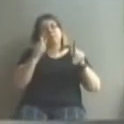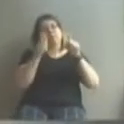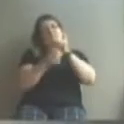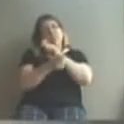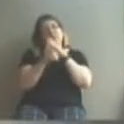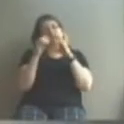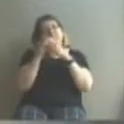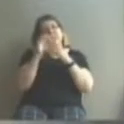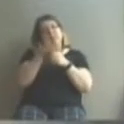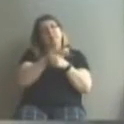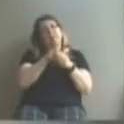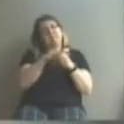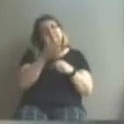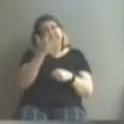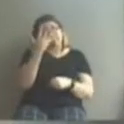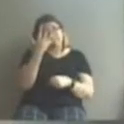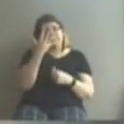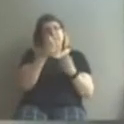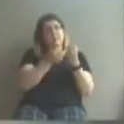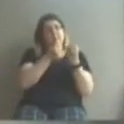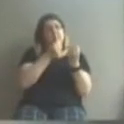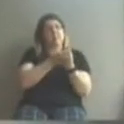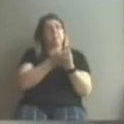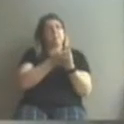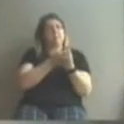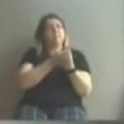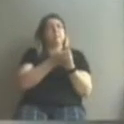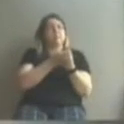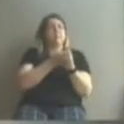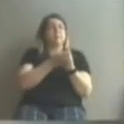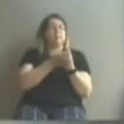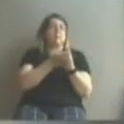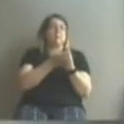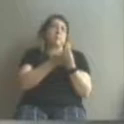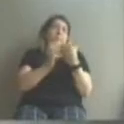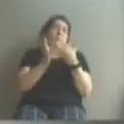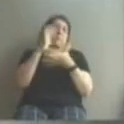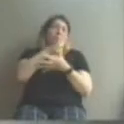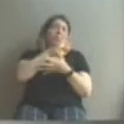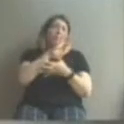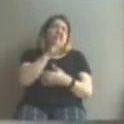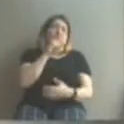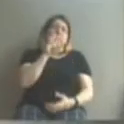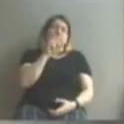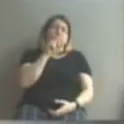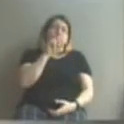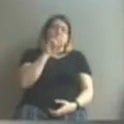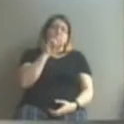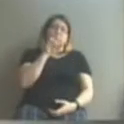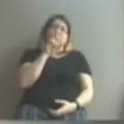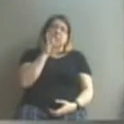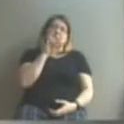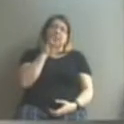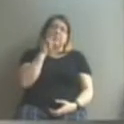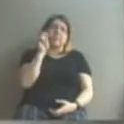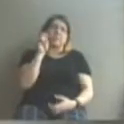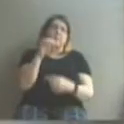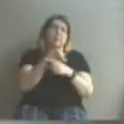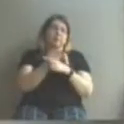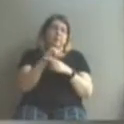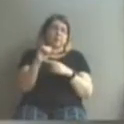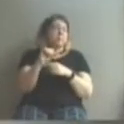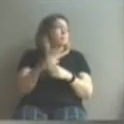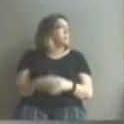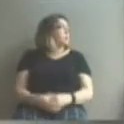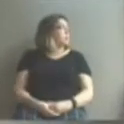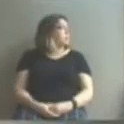in Area 5 support the board's prioritizing of restorative practices as the overall framework? Yes, I